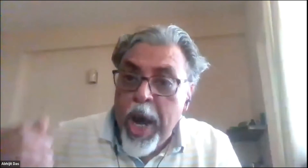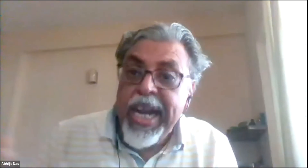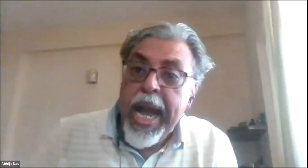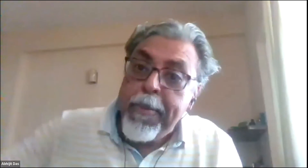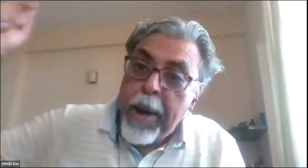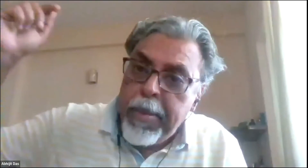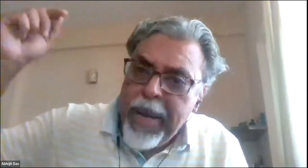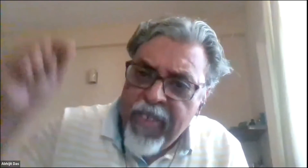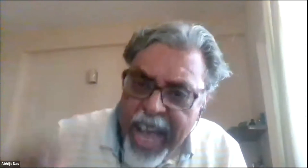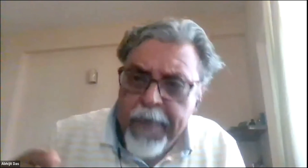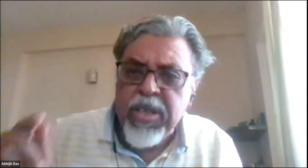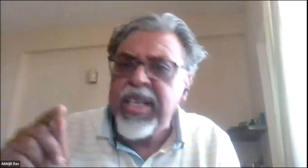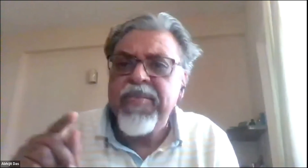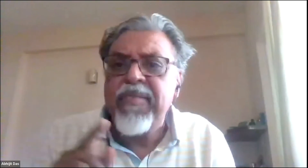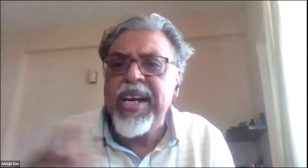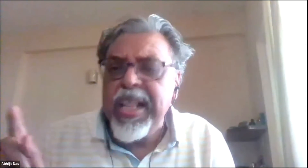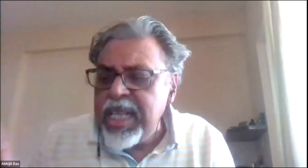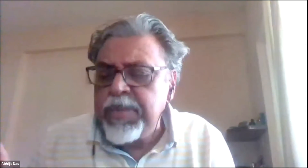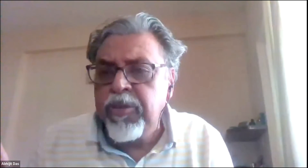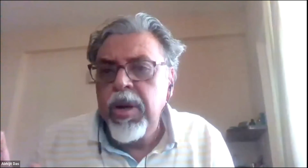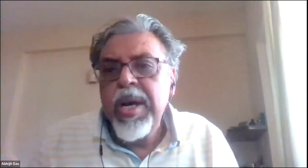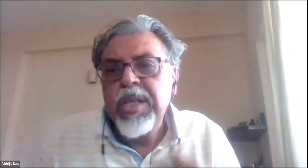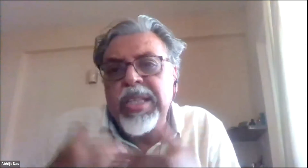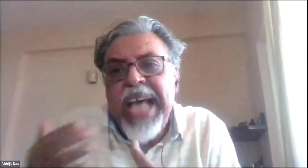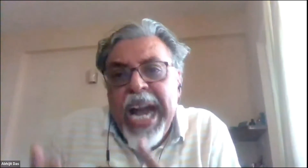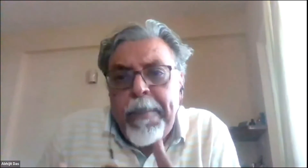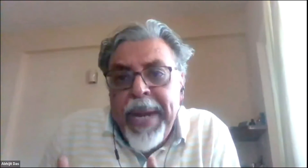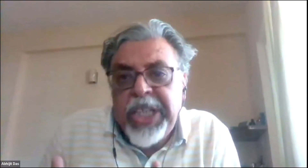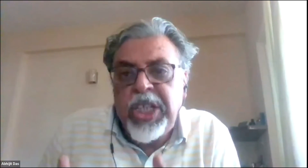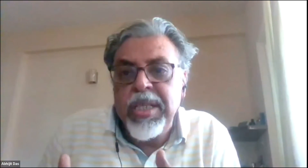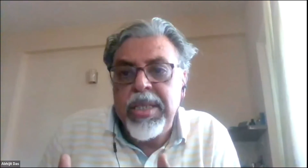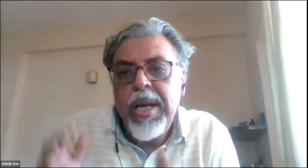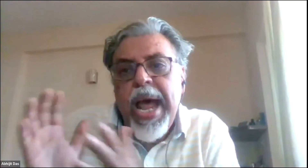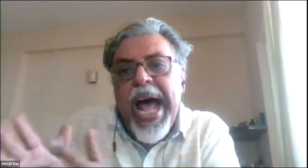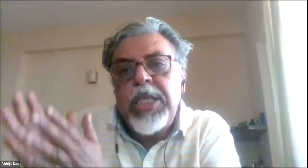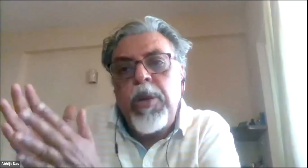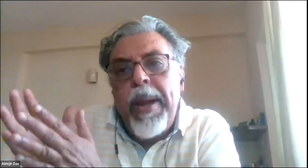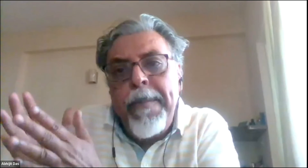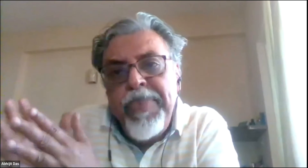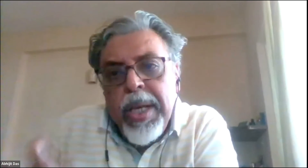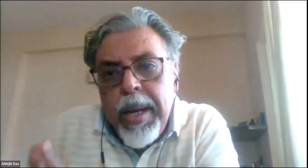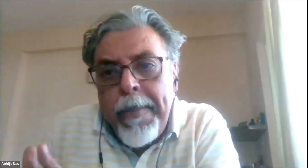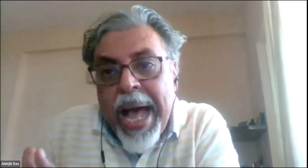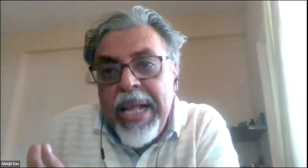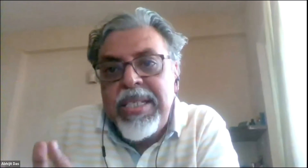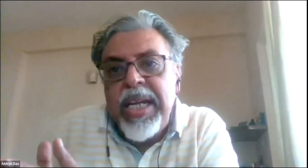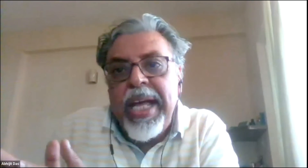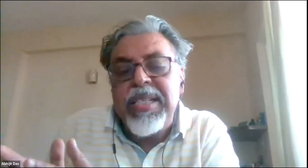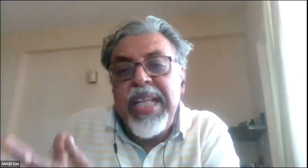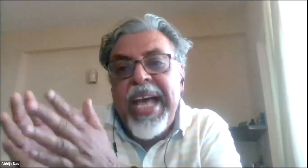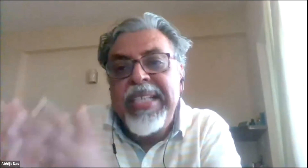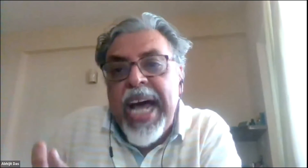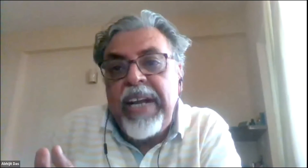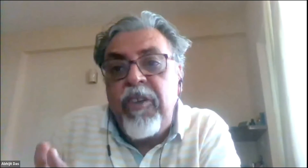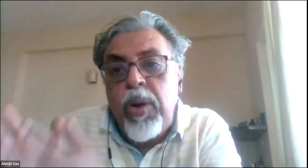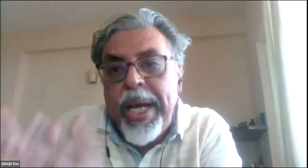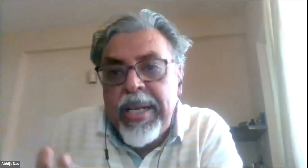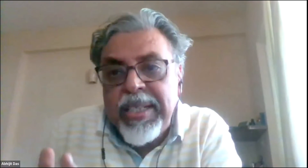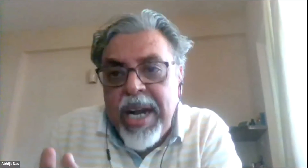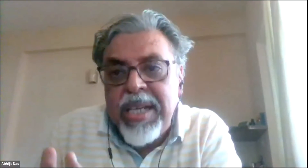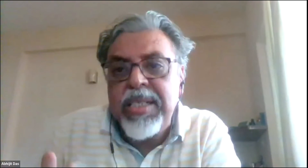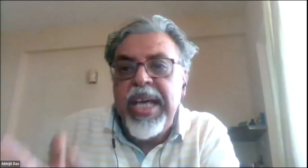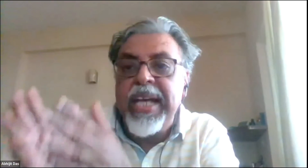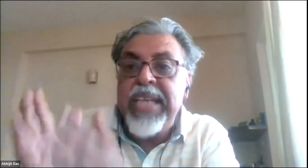to join in and probably fail because they've never done this before. So that patience has to be balanced against the anxiety for